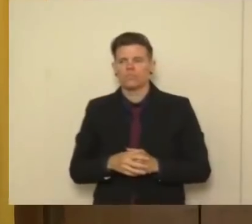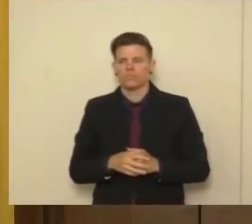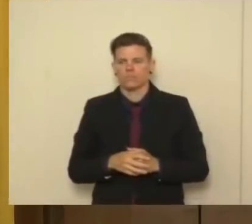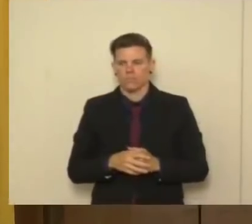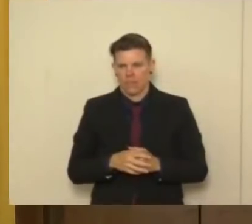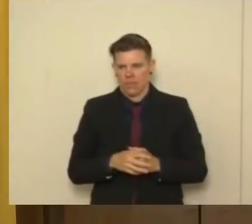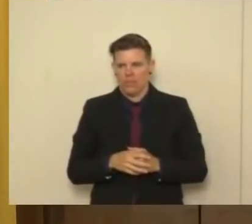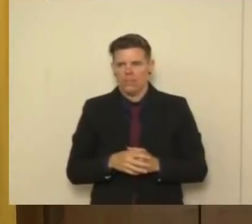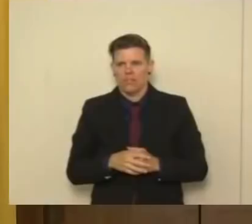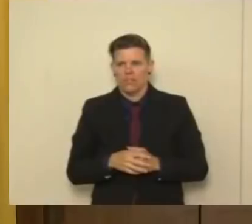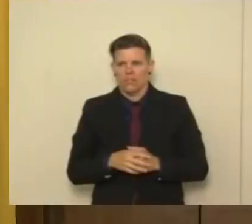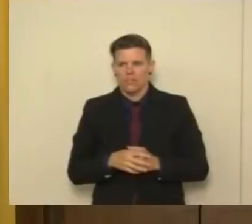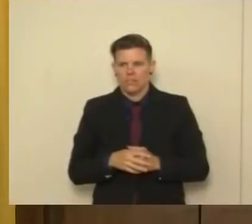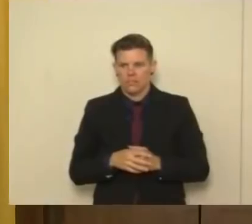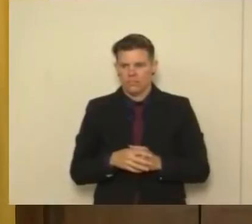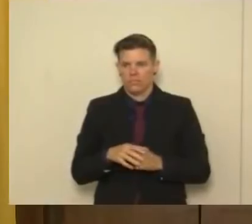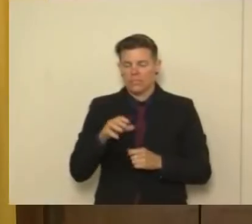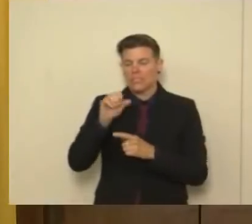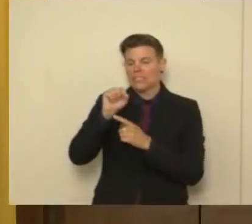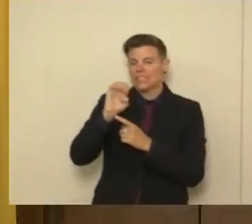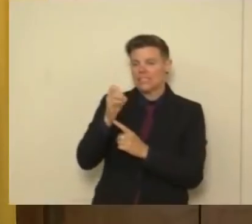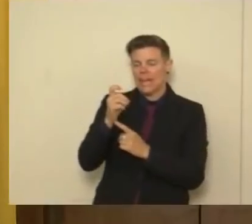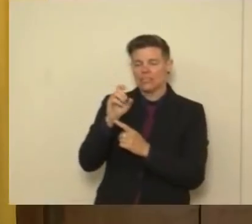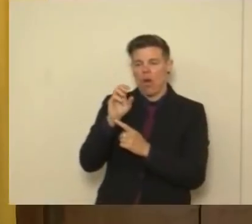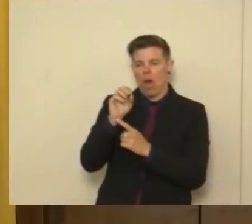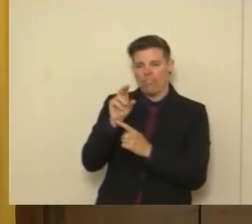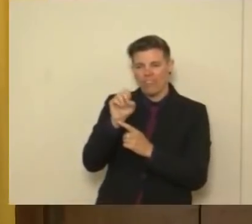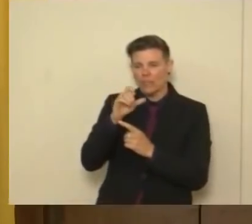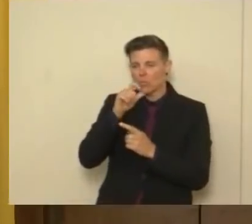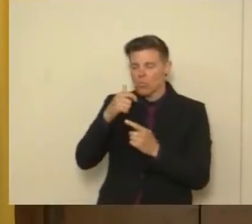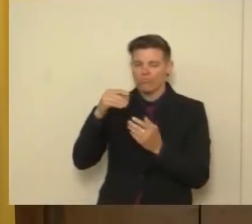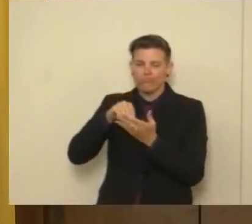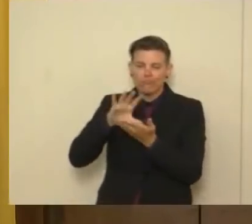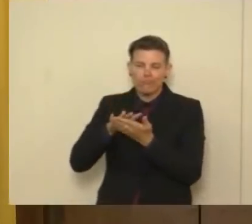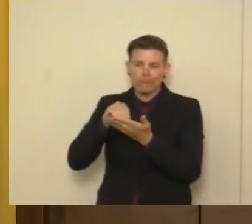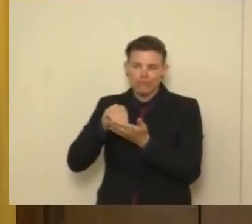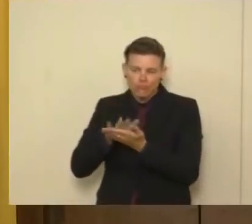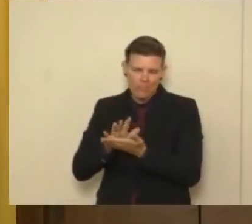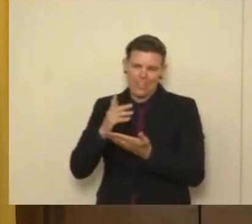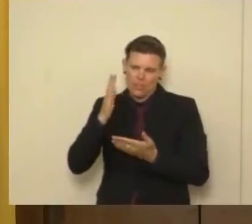sex offense. They're all in the same state facility.